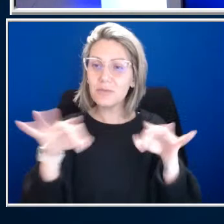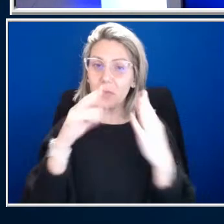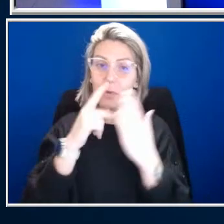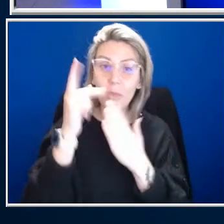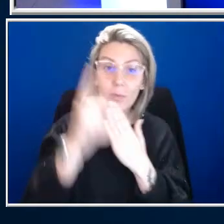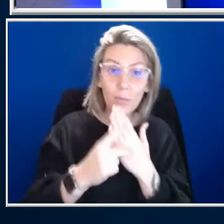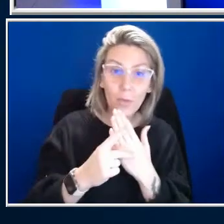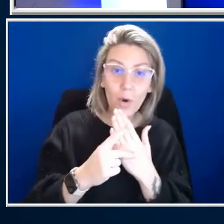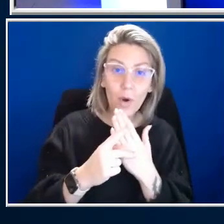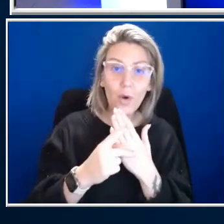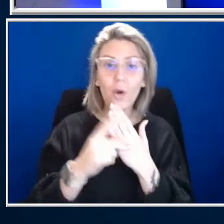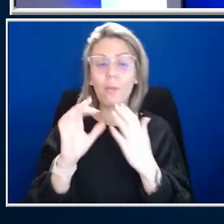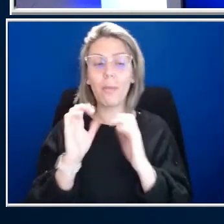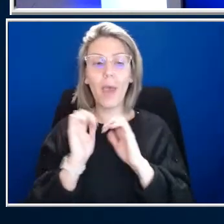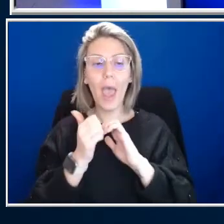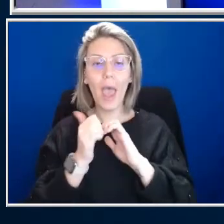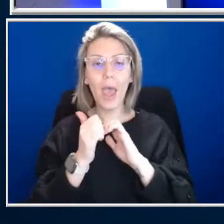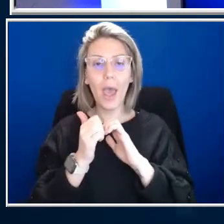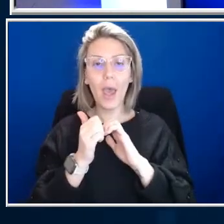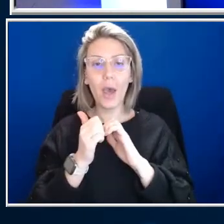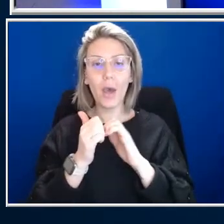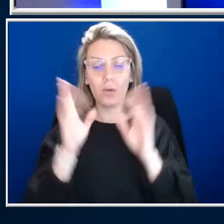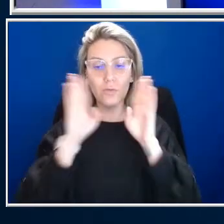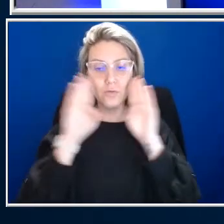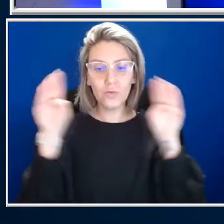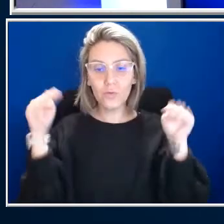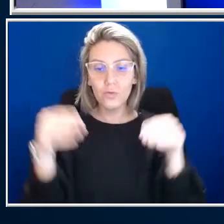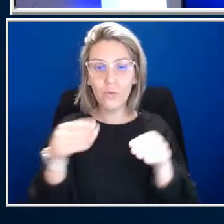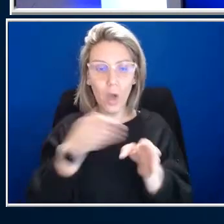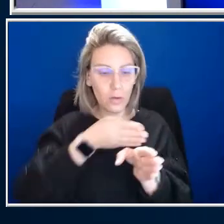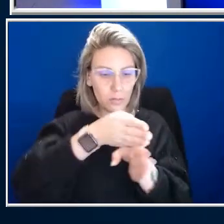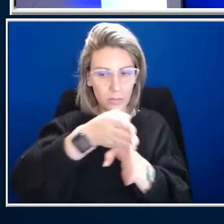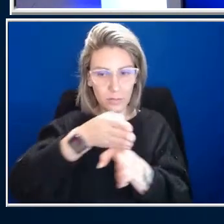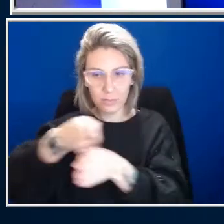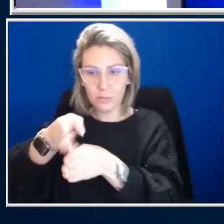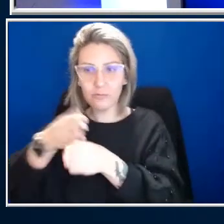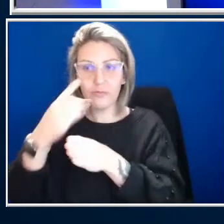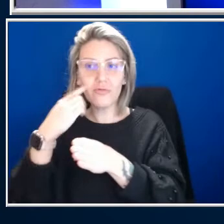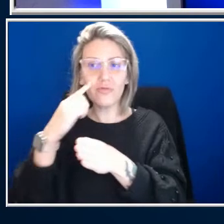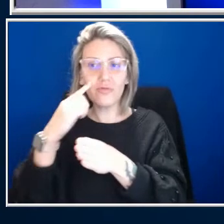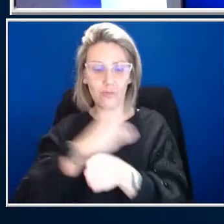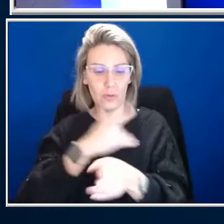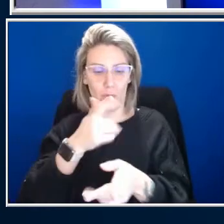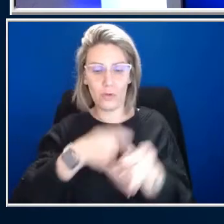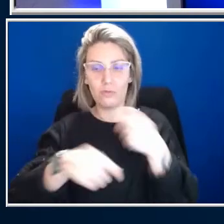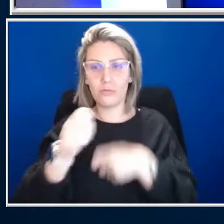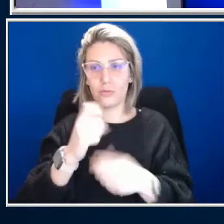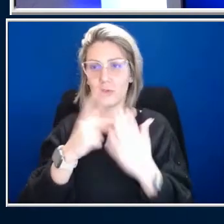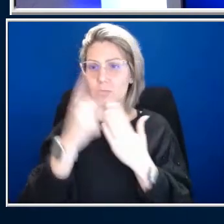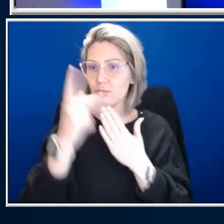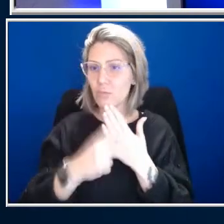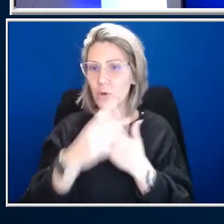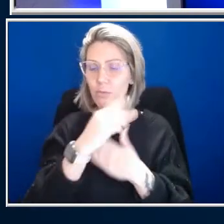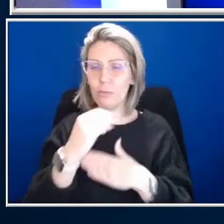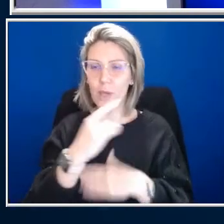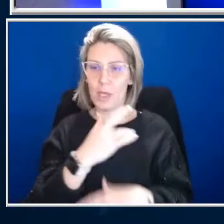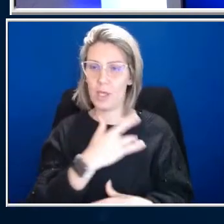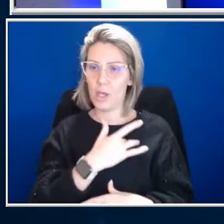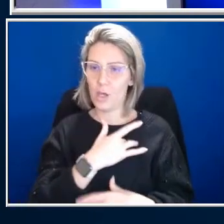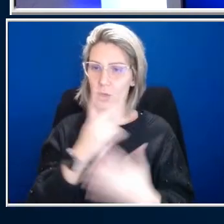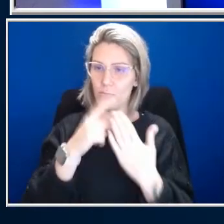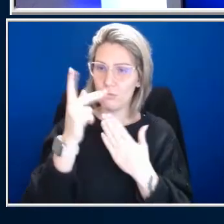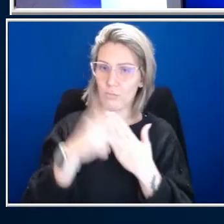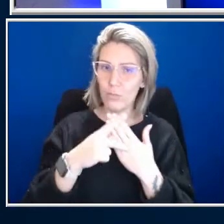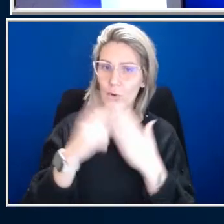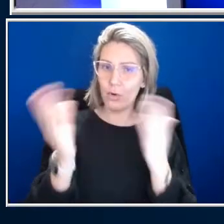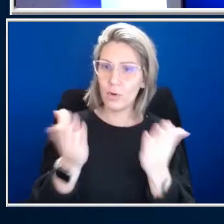just how narrowly focused different areas of our heart transplant program is, and our cardio program here at the health system.